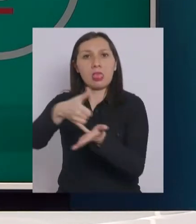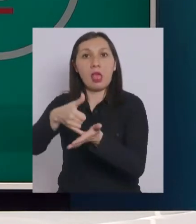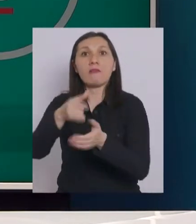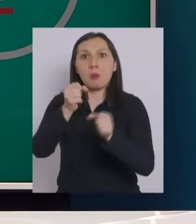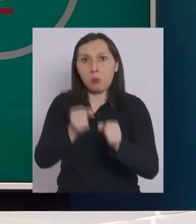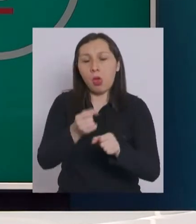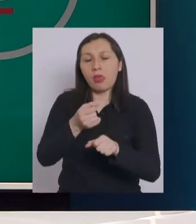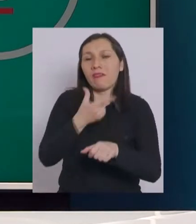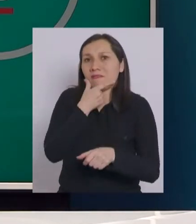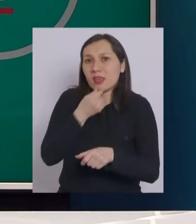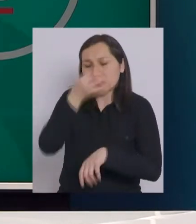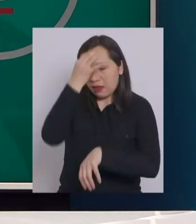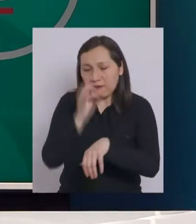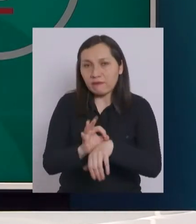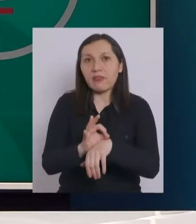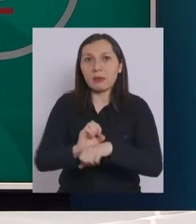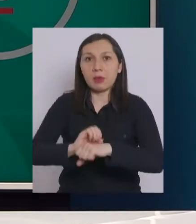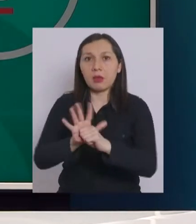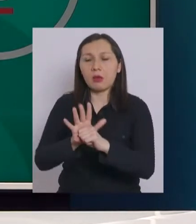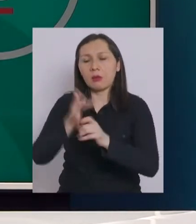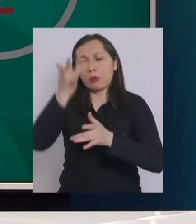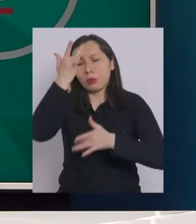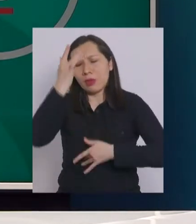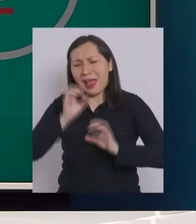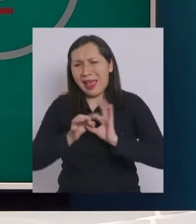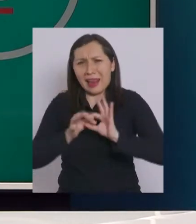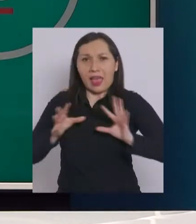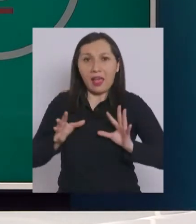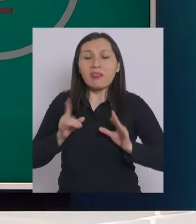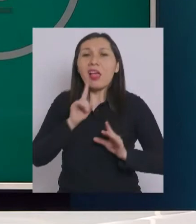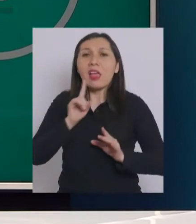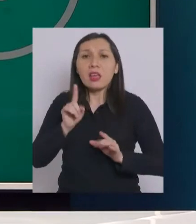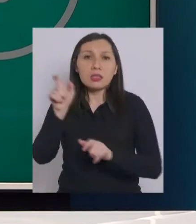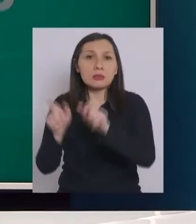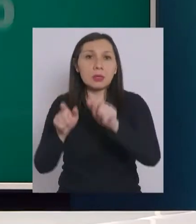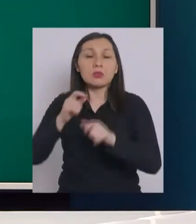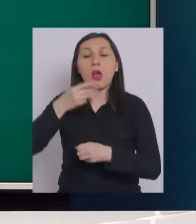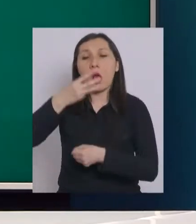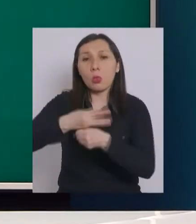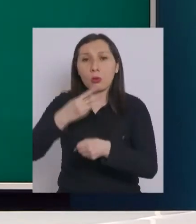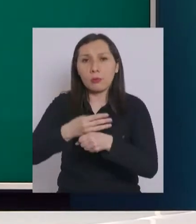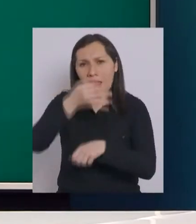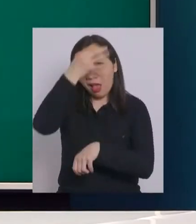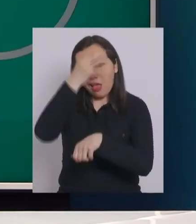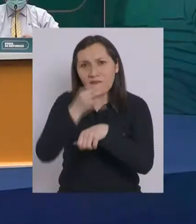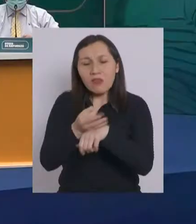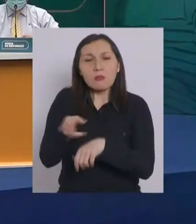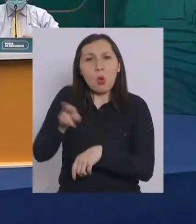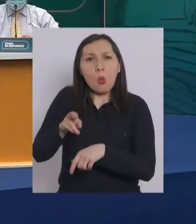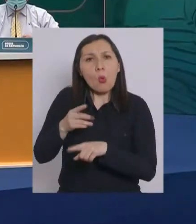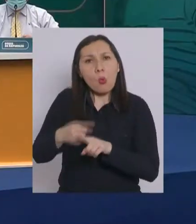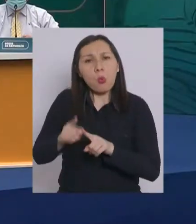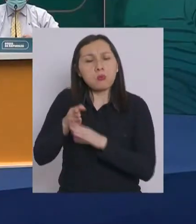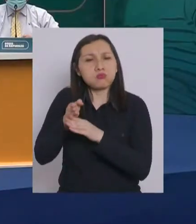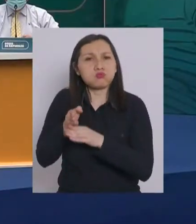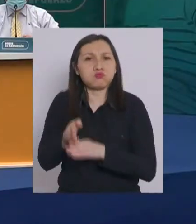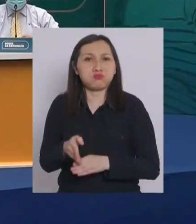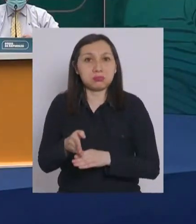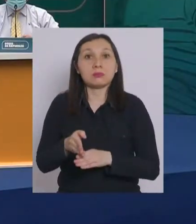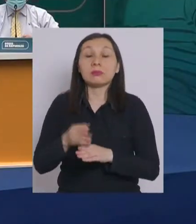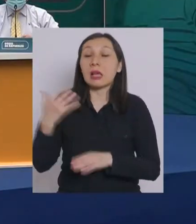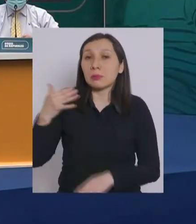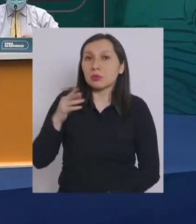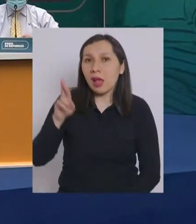most vulnerable population to get sick with COVID and prevent severe symptoms, which are the elderly and the chronic